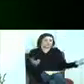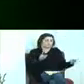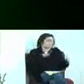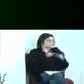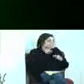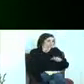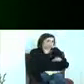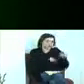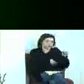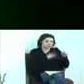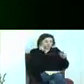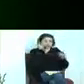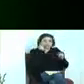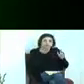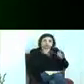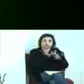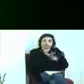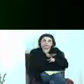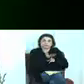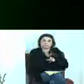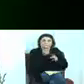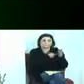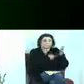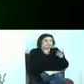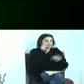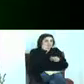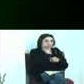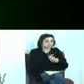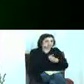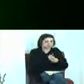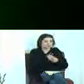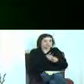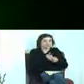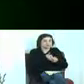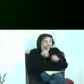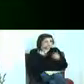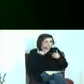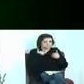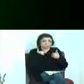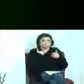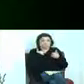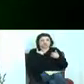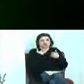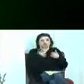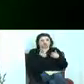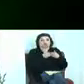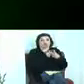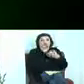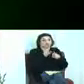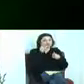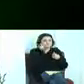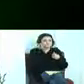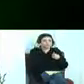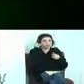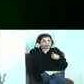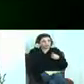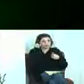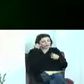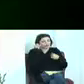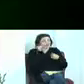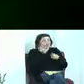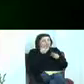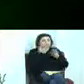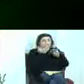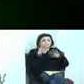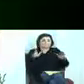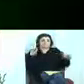So when you can't see what tomorrow holds and yesterday is